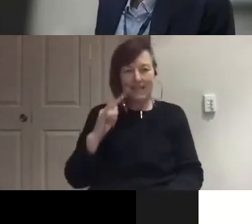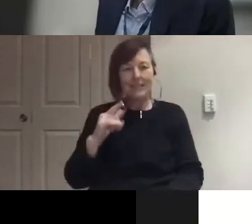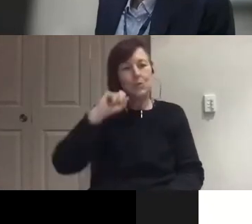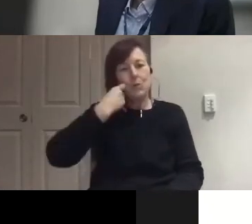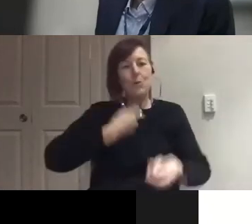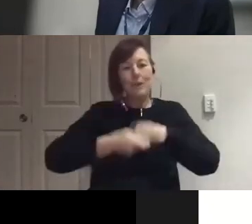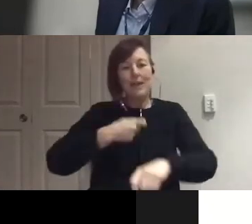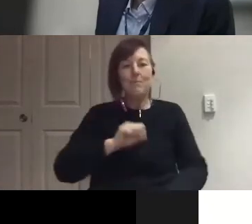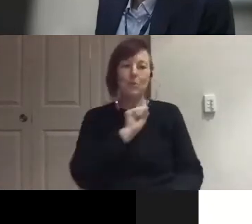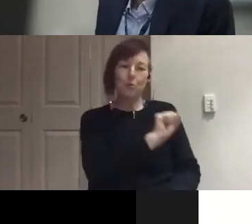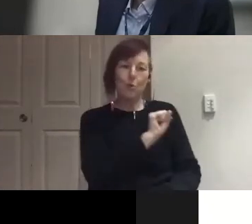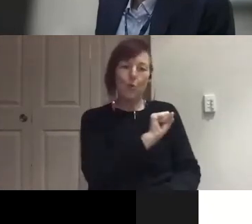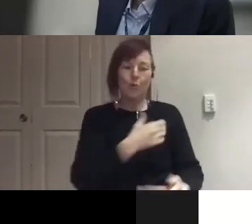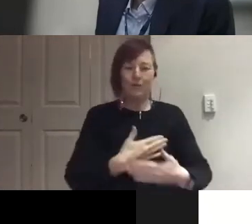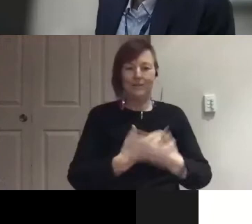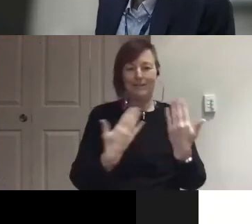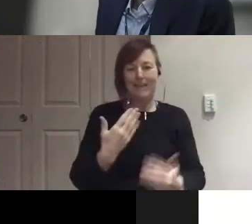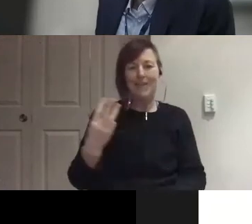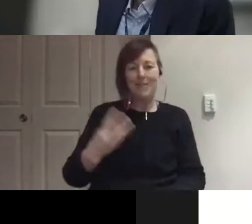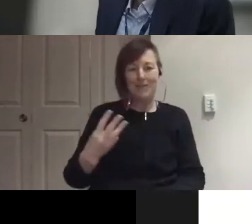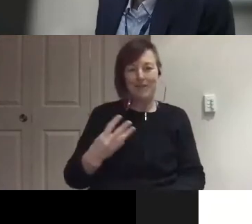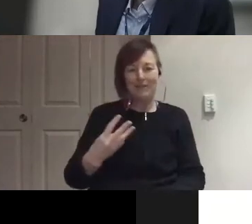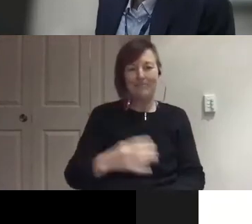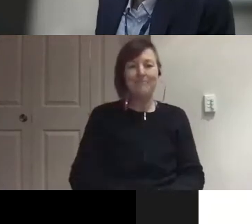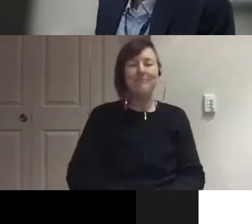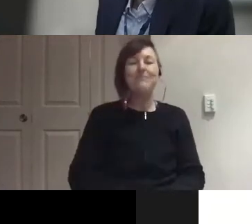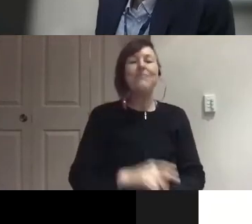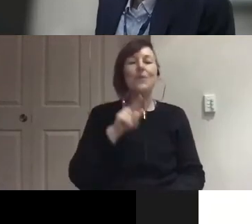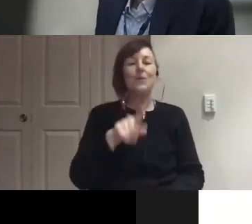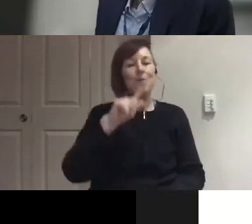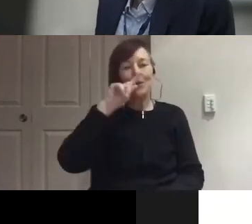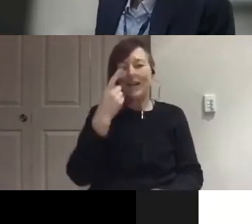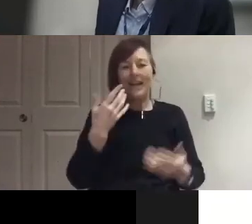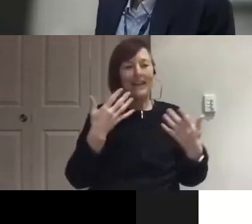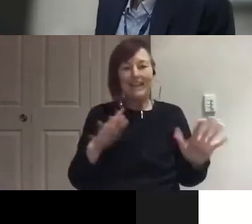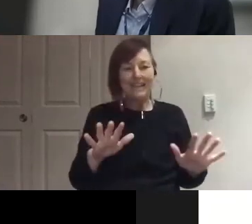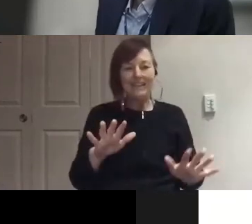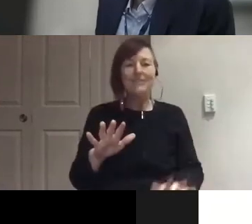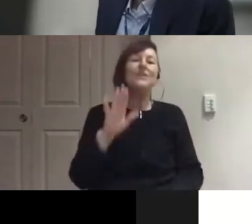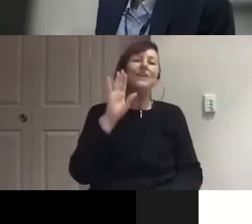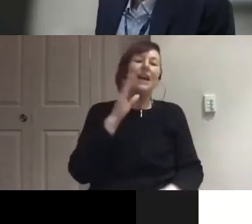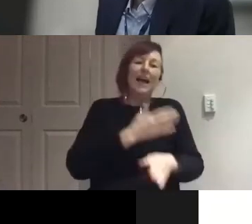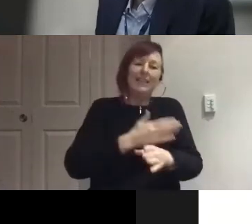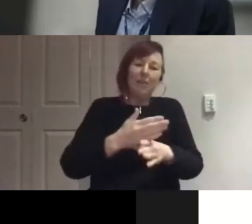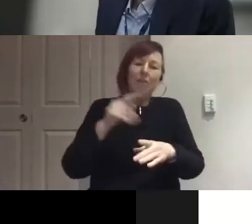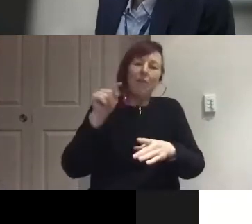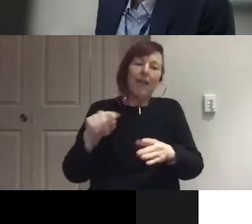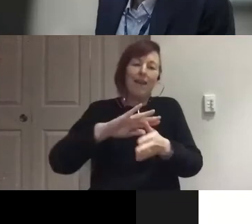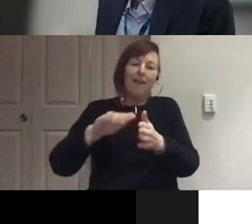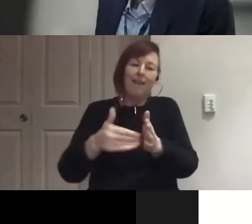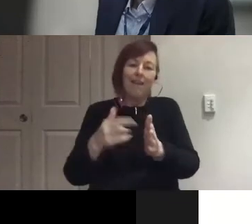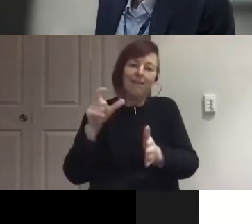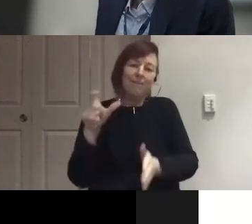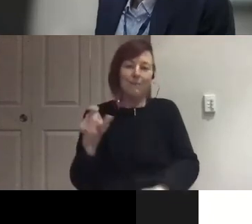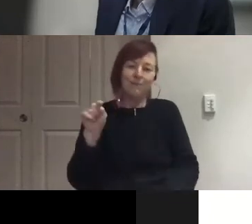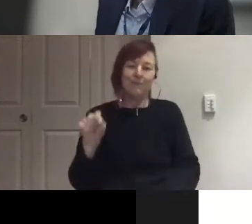has to quarantine for 5 more days, you can't be released. You can see why, can't you? Because if you're released, but that person develops